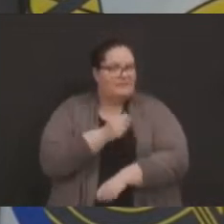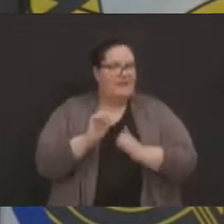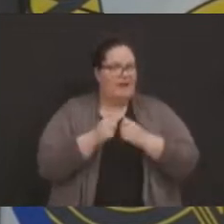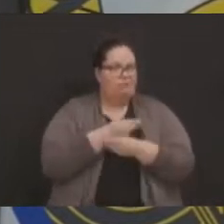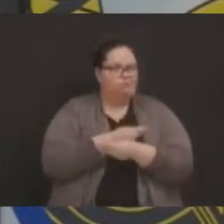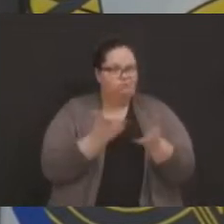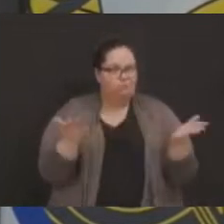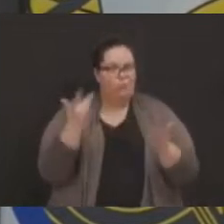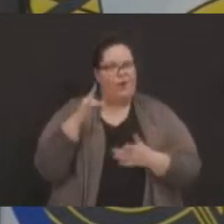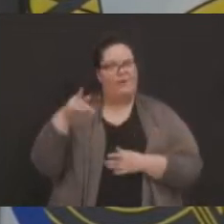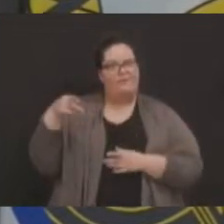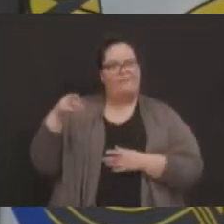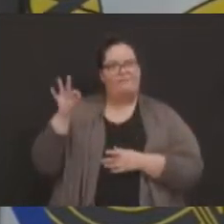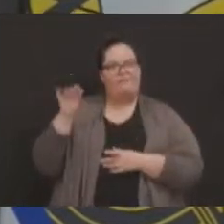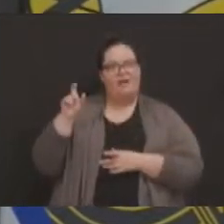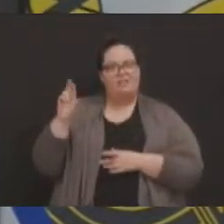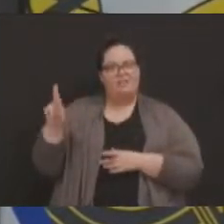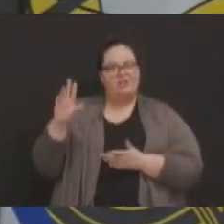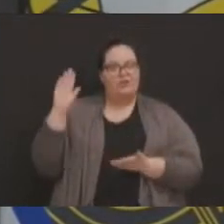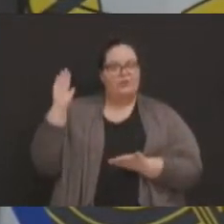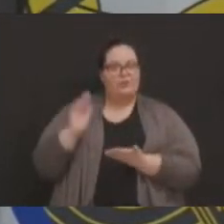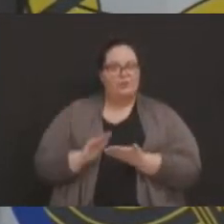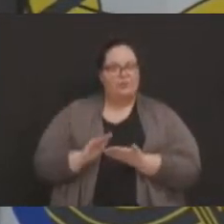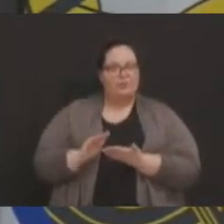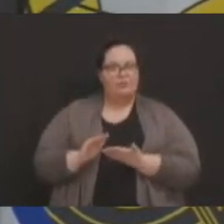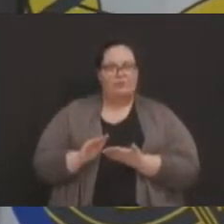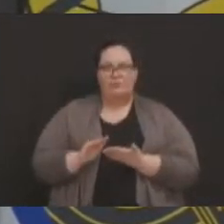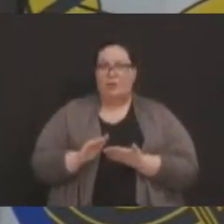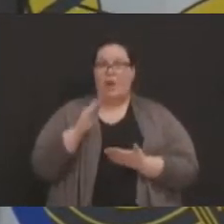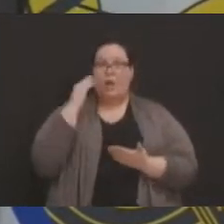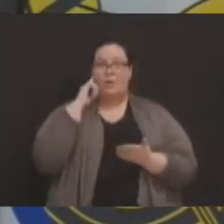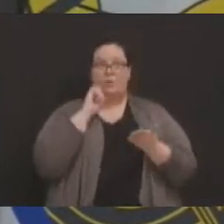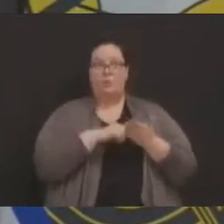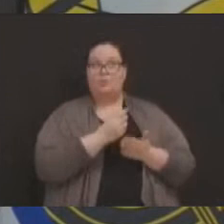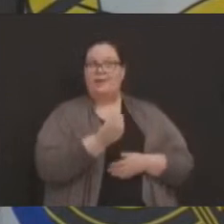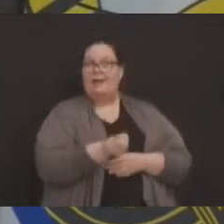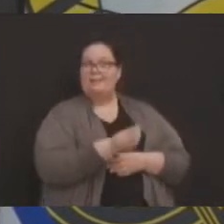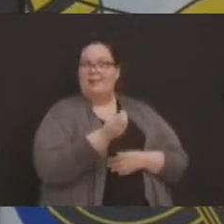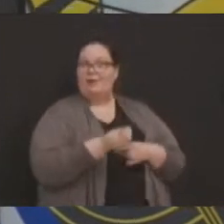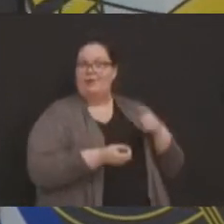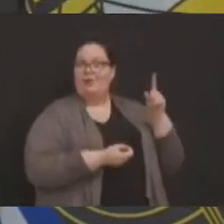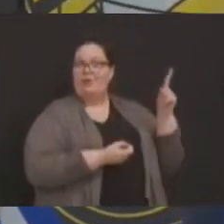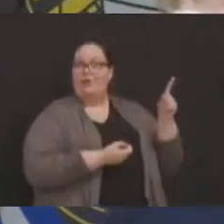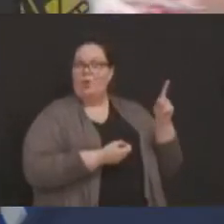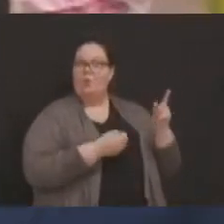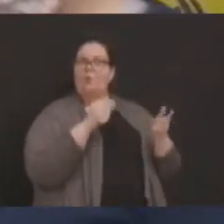workers to favor long-term care residents. Are you making any decisions like that here?